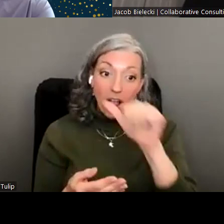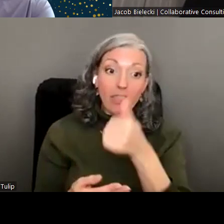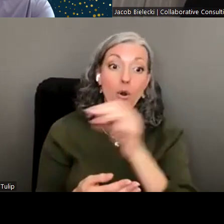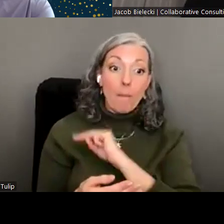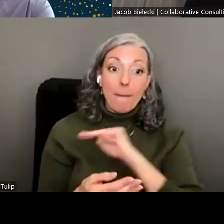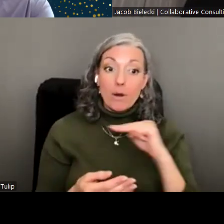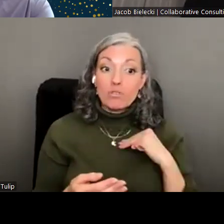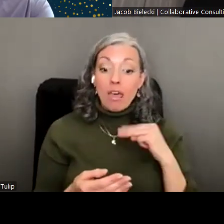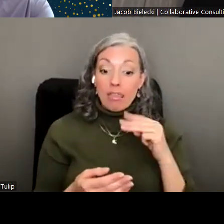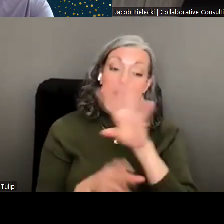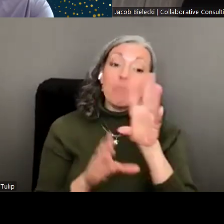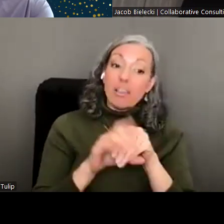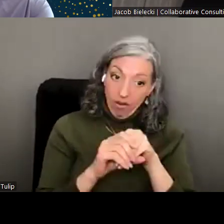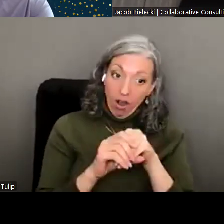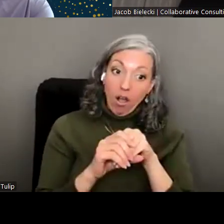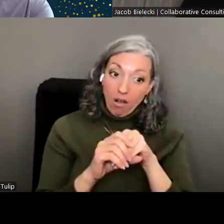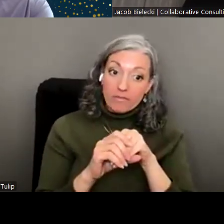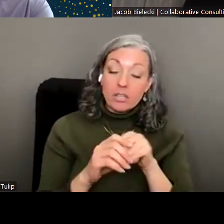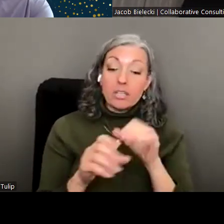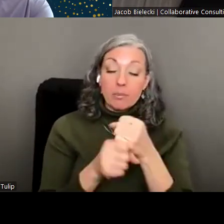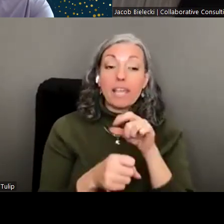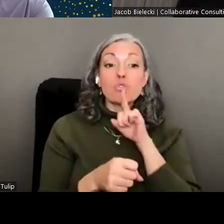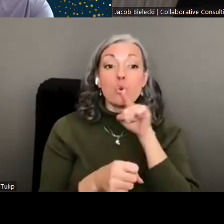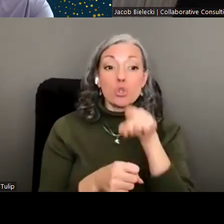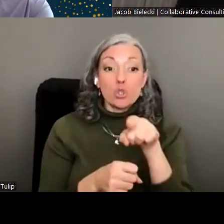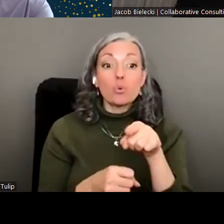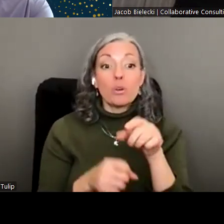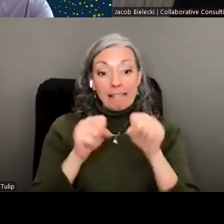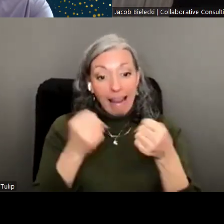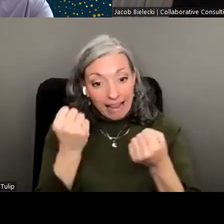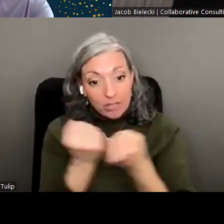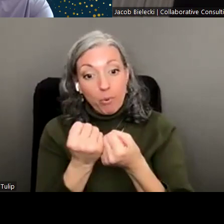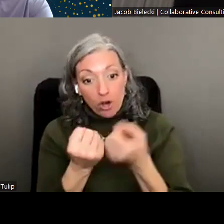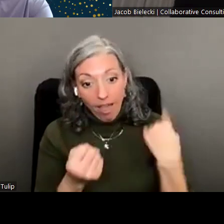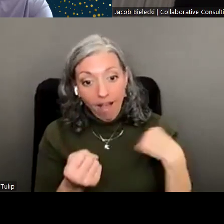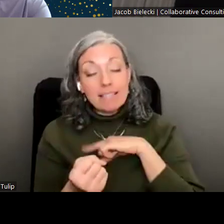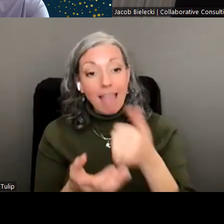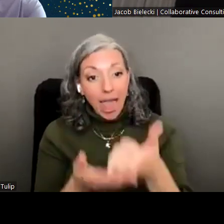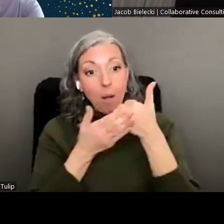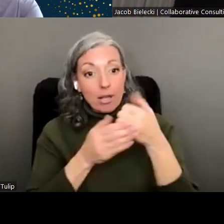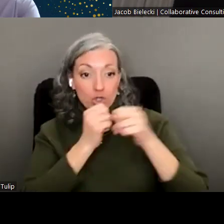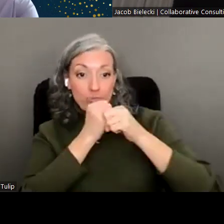of our committees, to make sure that you get that word and you can help us to promote that.